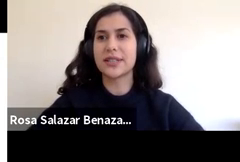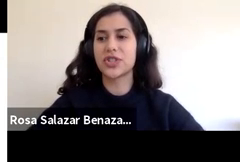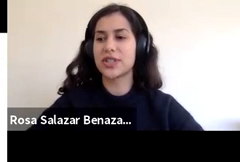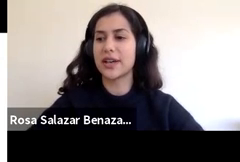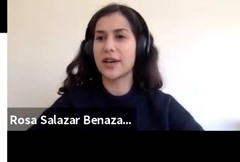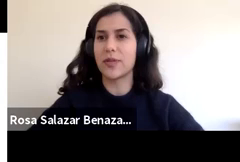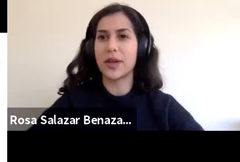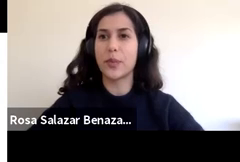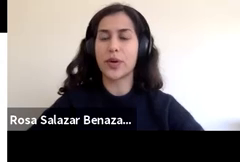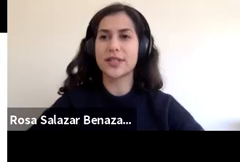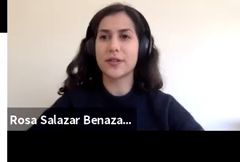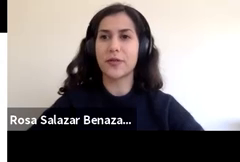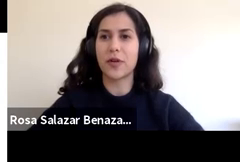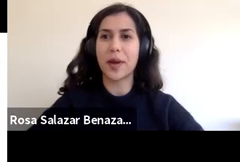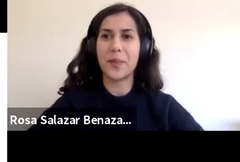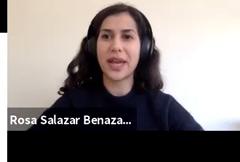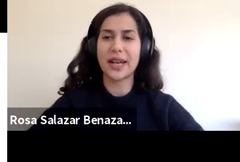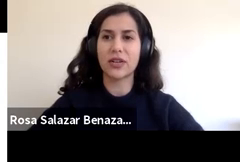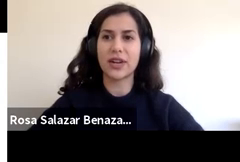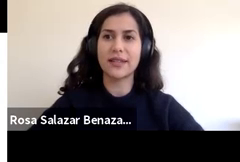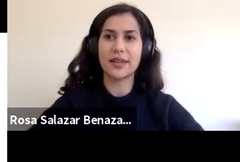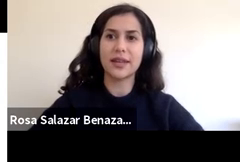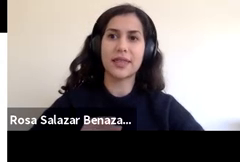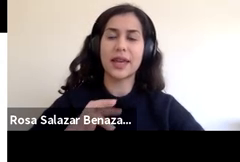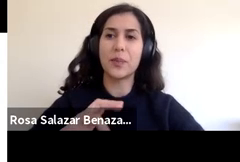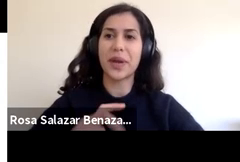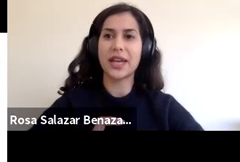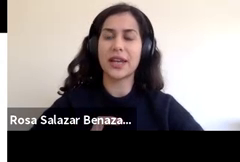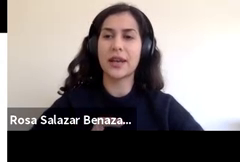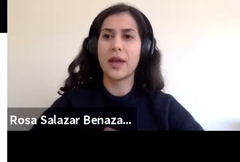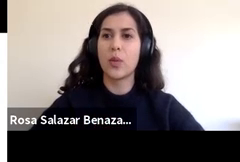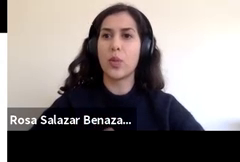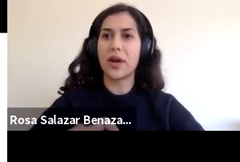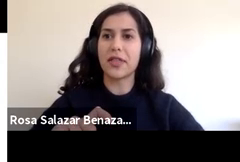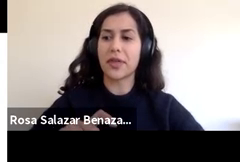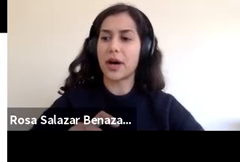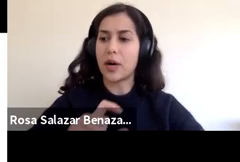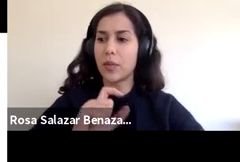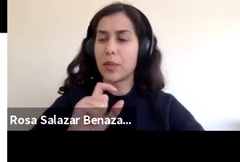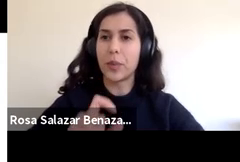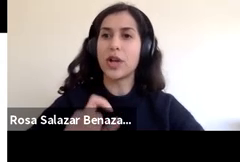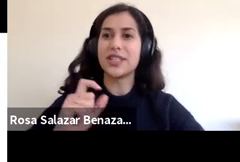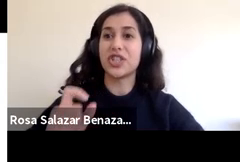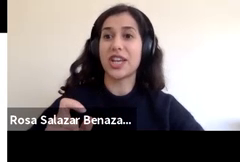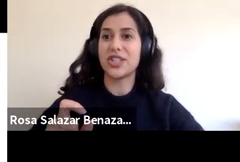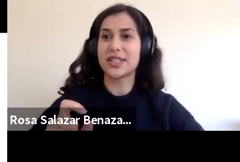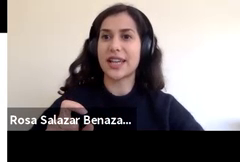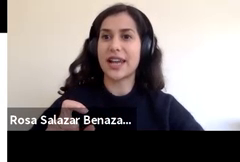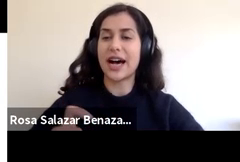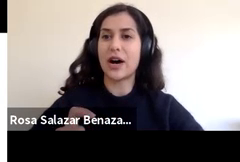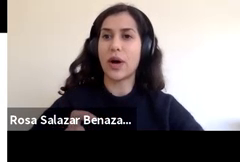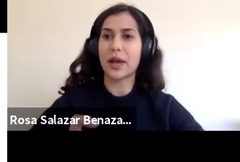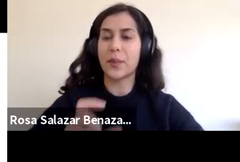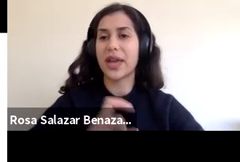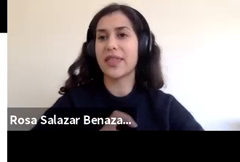mentioned is just the importance of campaigning and connecting the campaigning with policy changes,